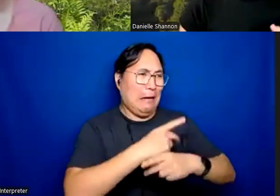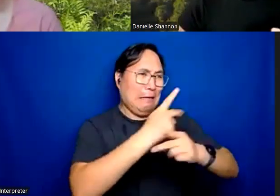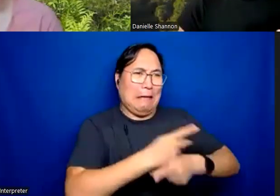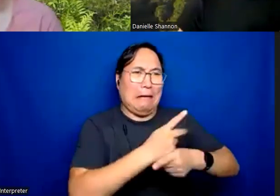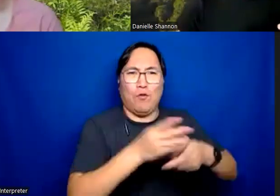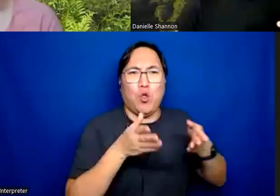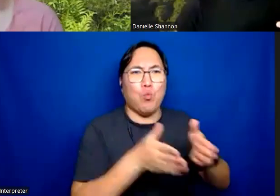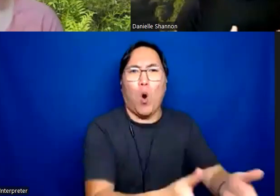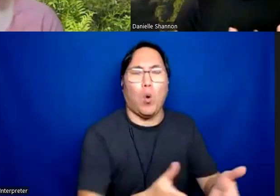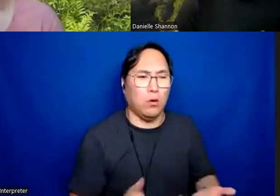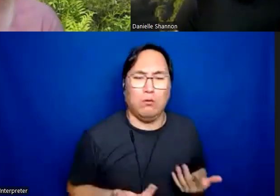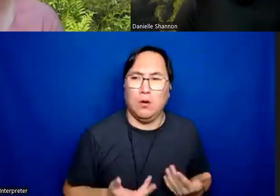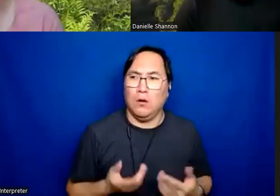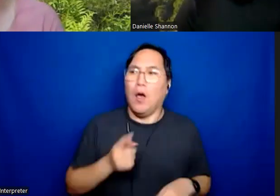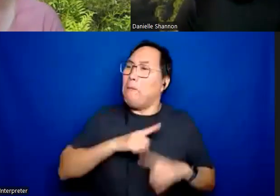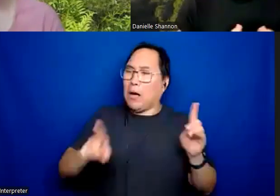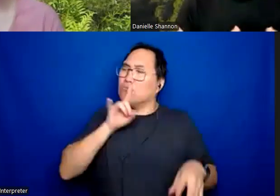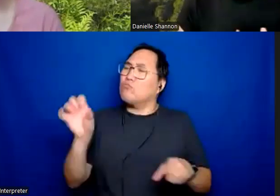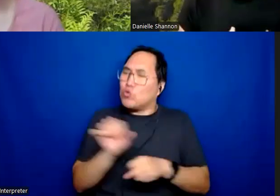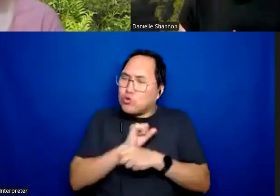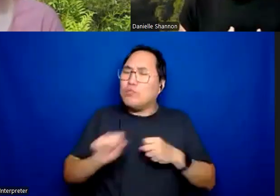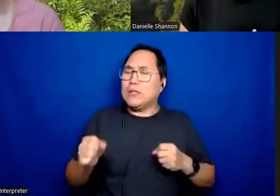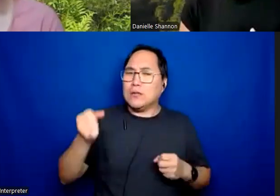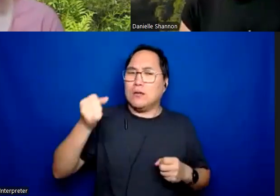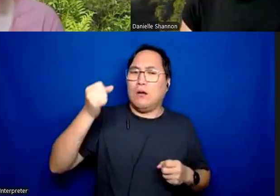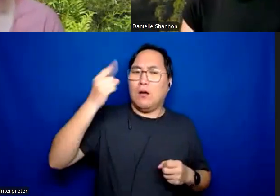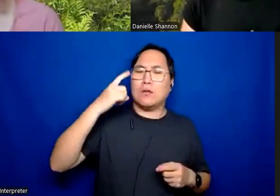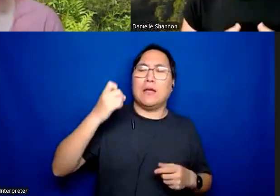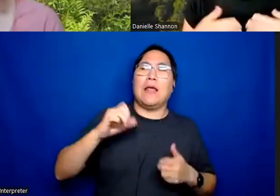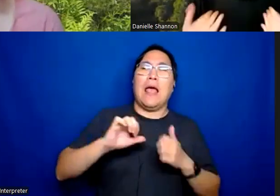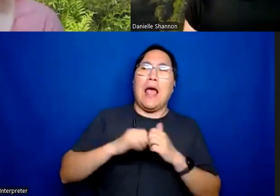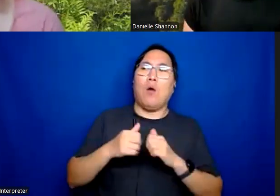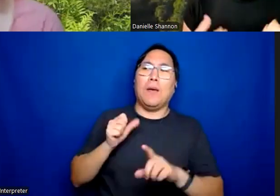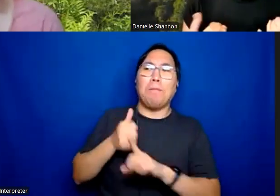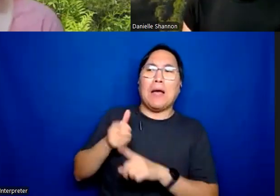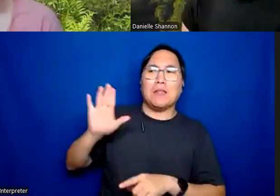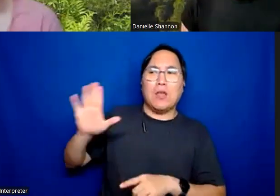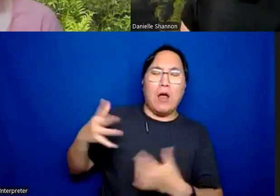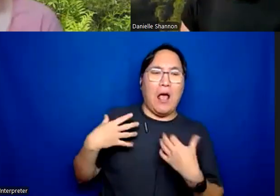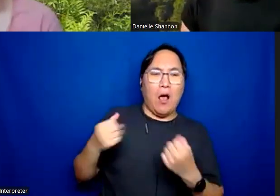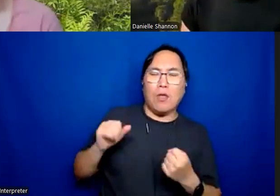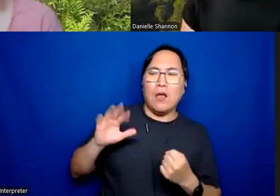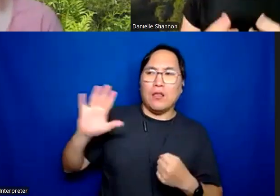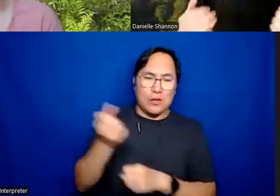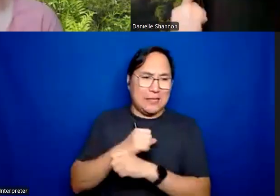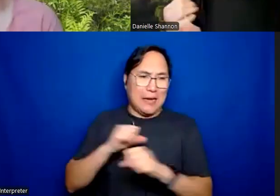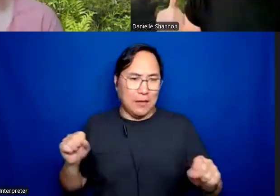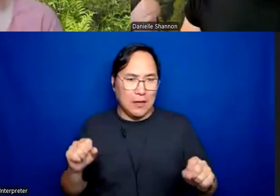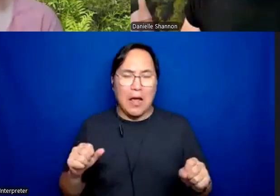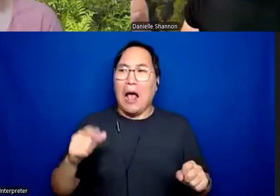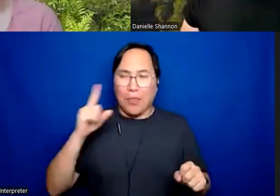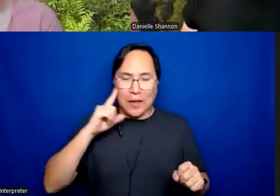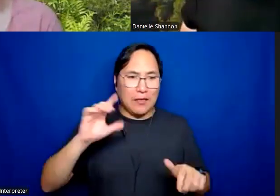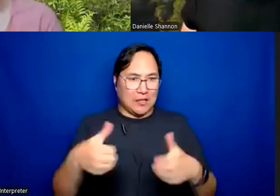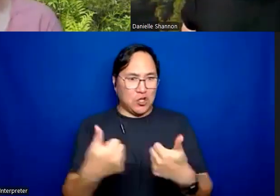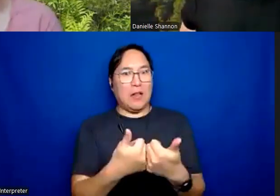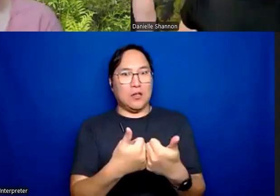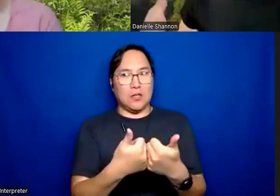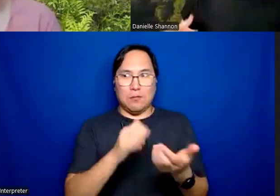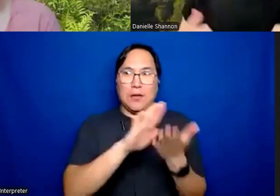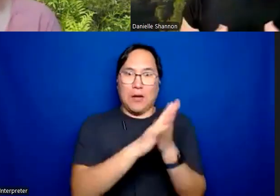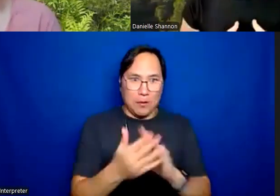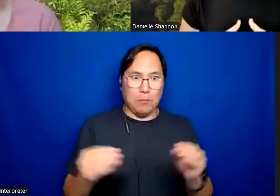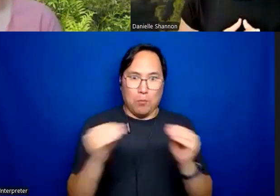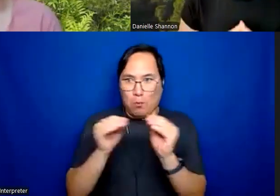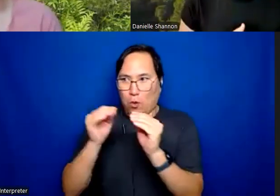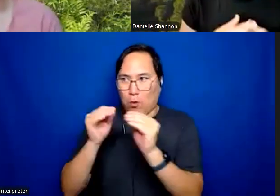these challenges to maintaining health and safety are rising much rapidly than I think everyone is completely aware of. So